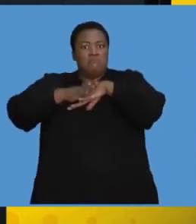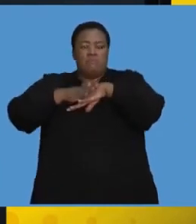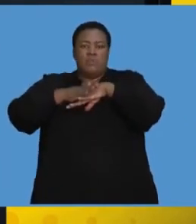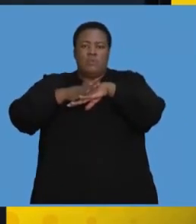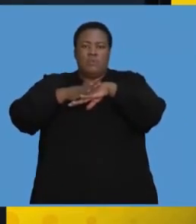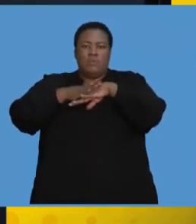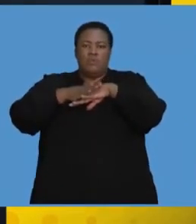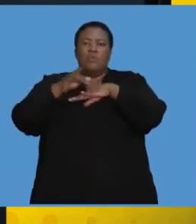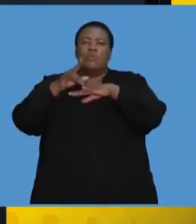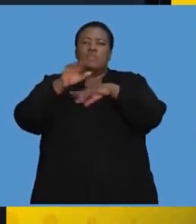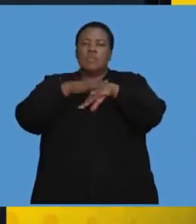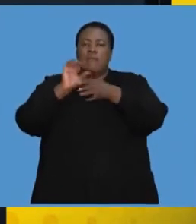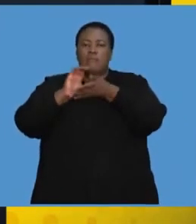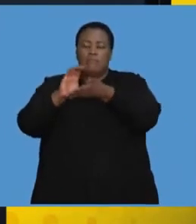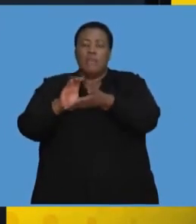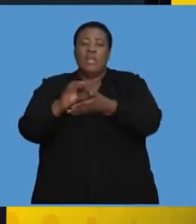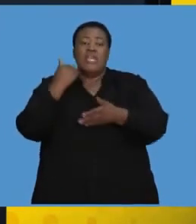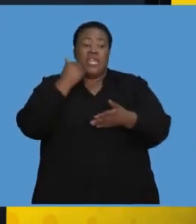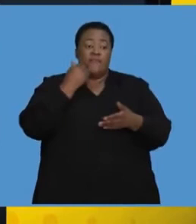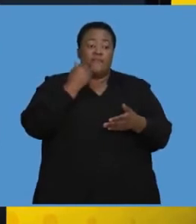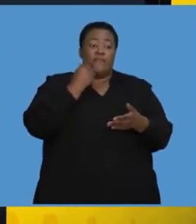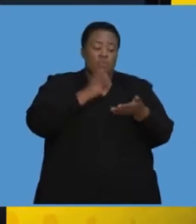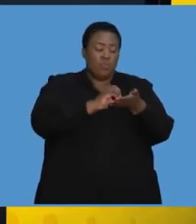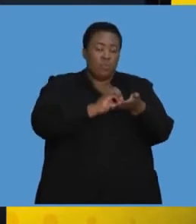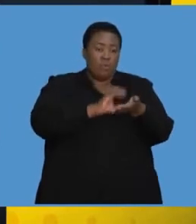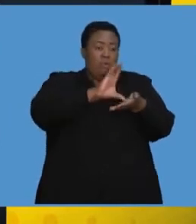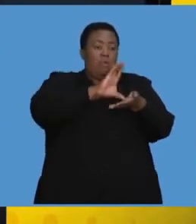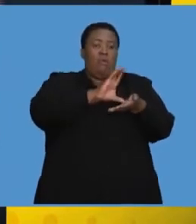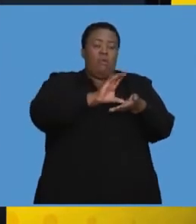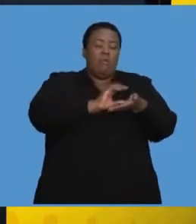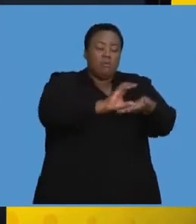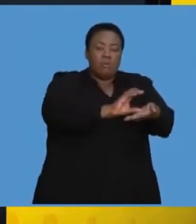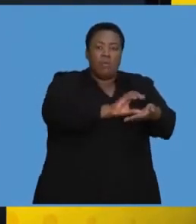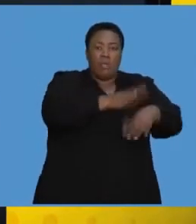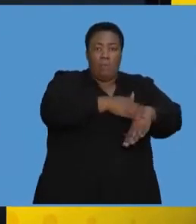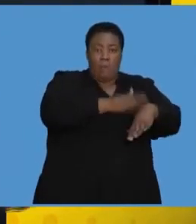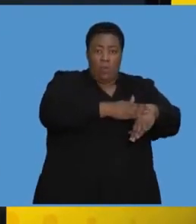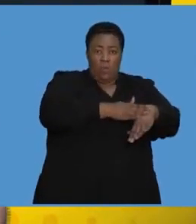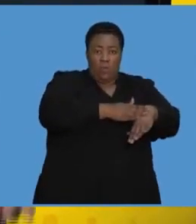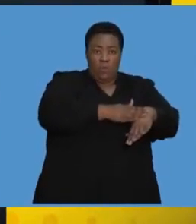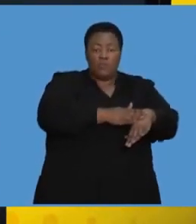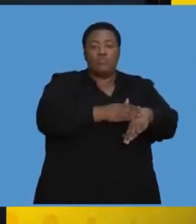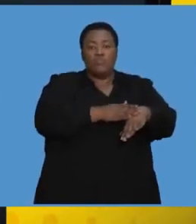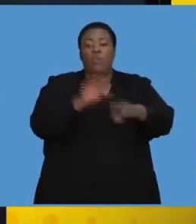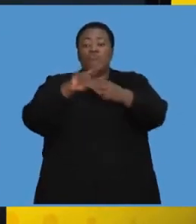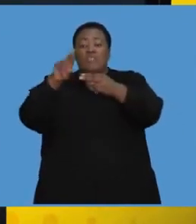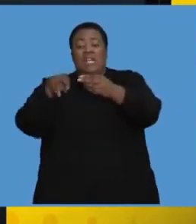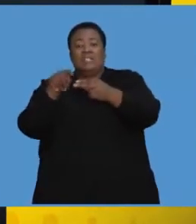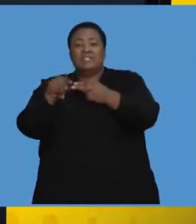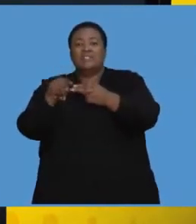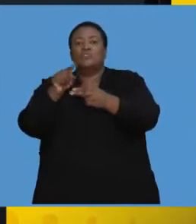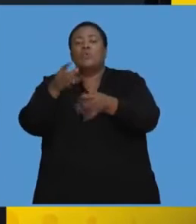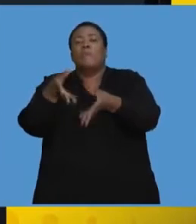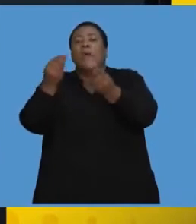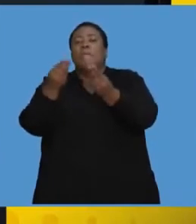economy, right, if you were to increase your investment by a particular amount, what is the resultant